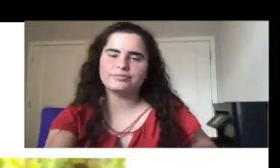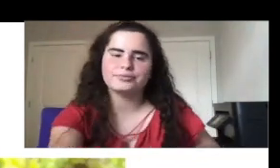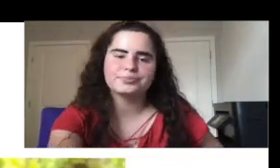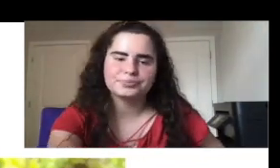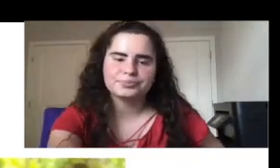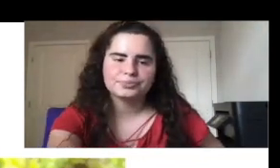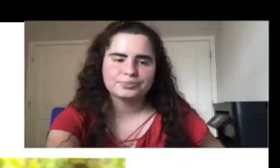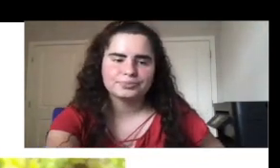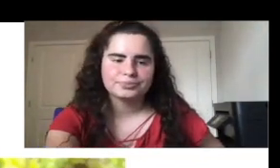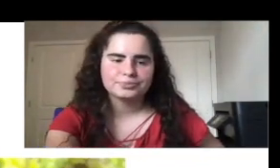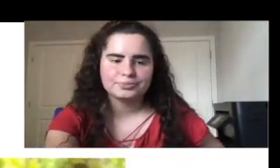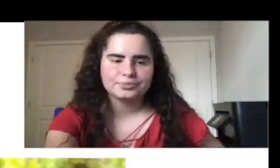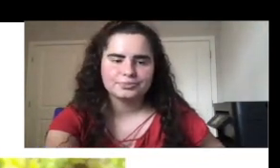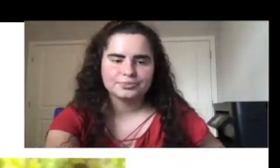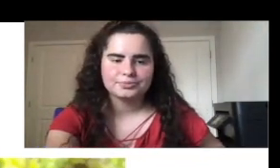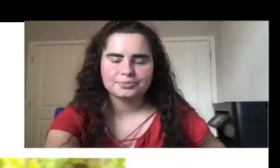have.